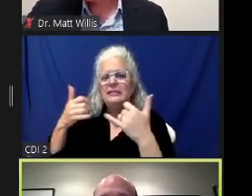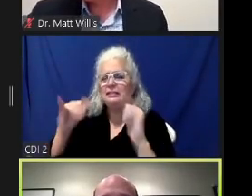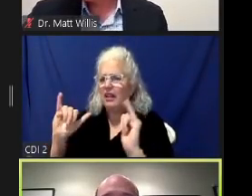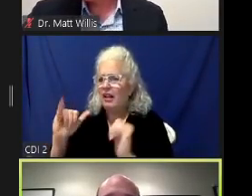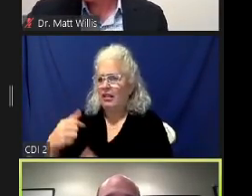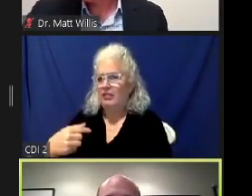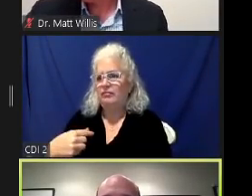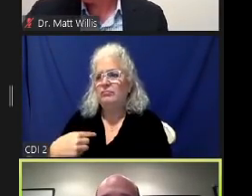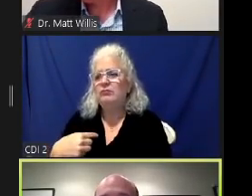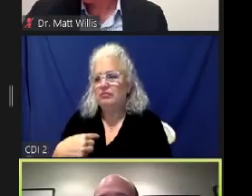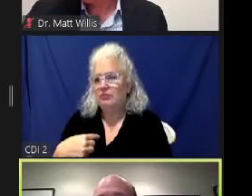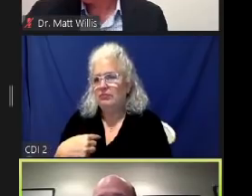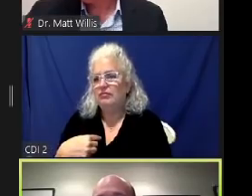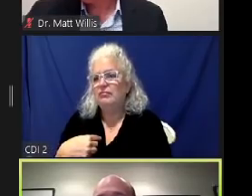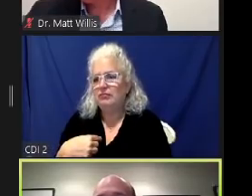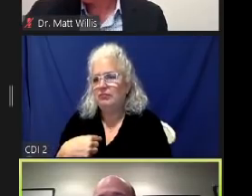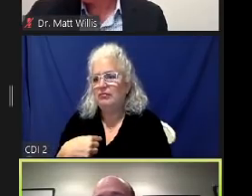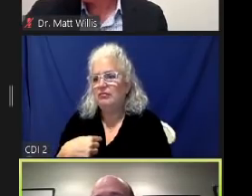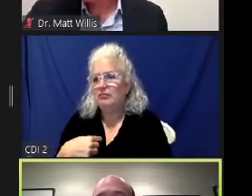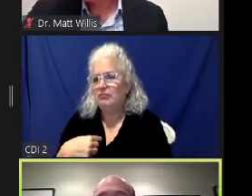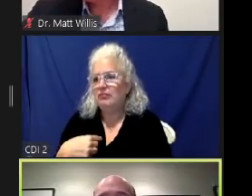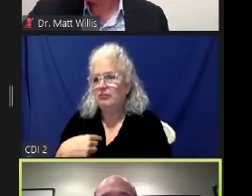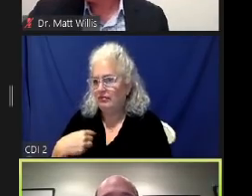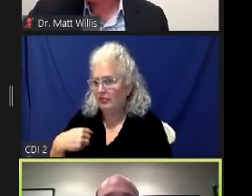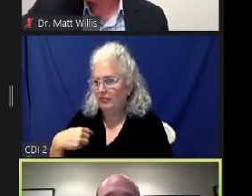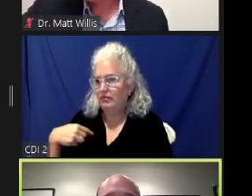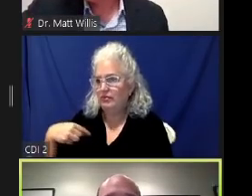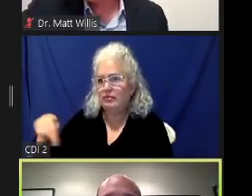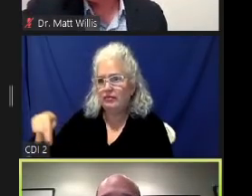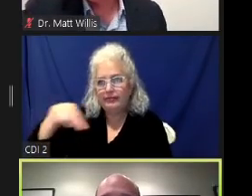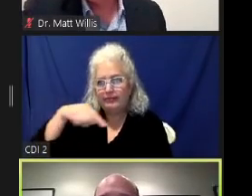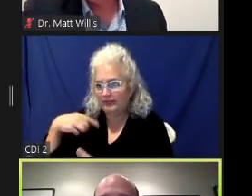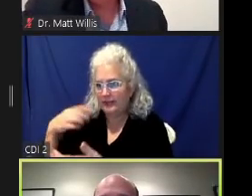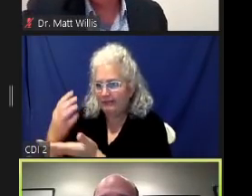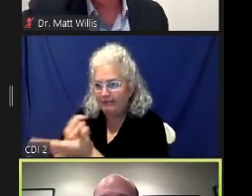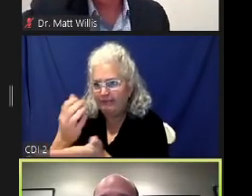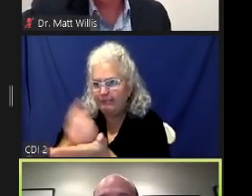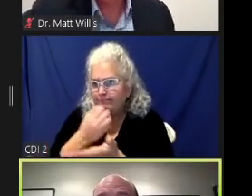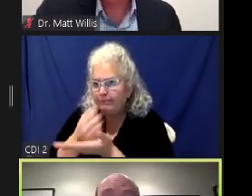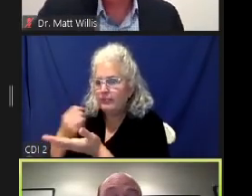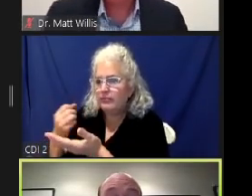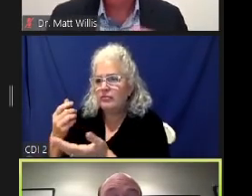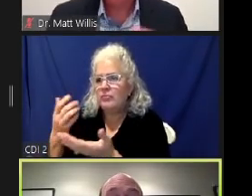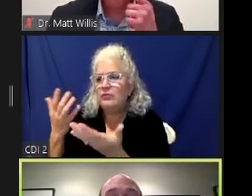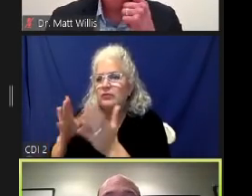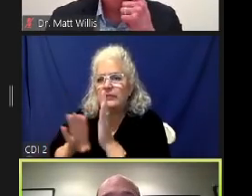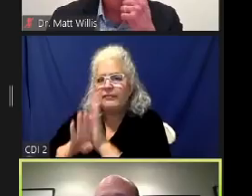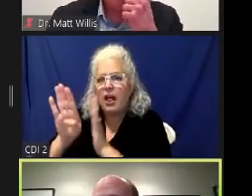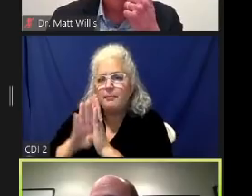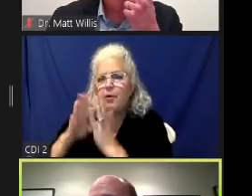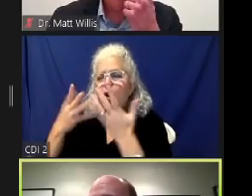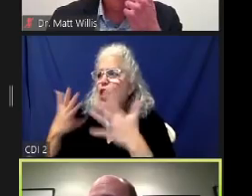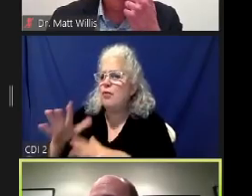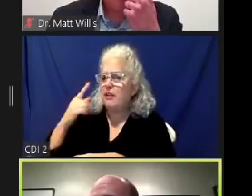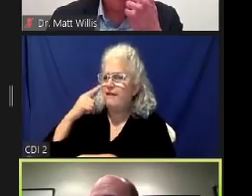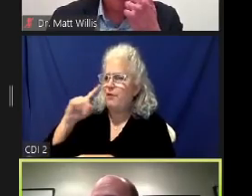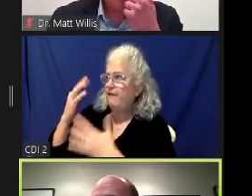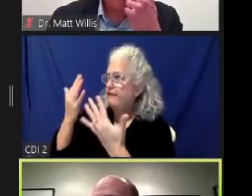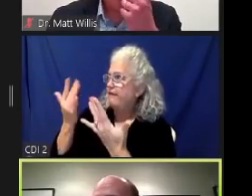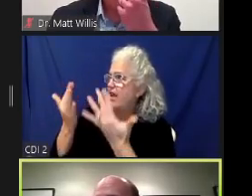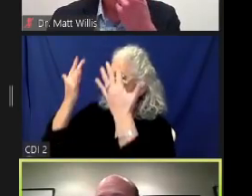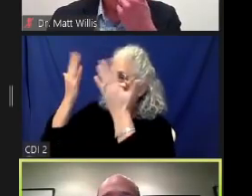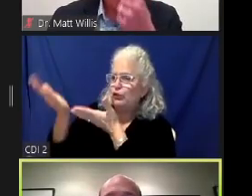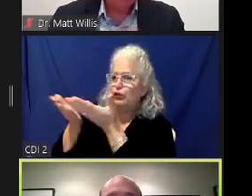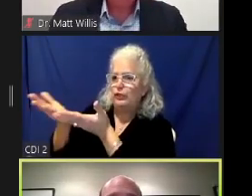to expeditiously develop and deploy these points of dispensing so we can get everybody vaccinated. And